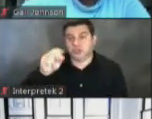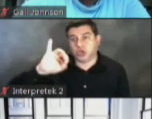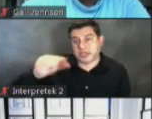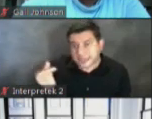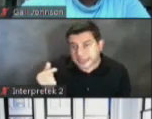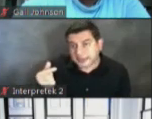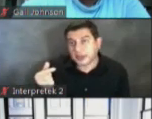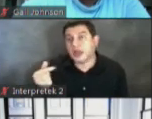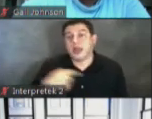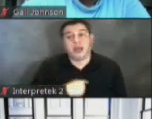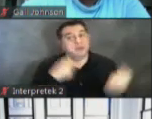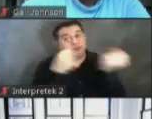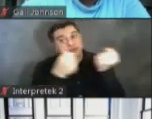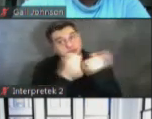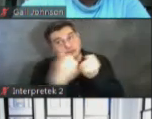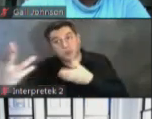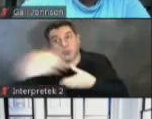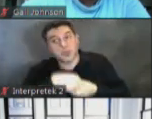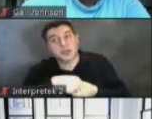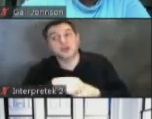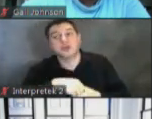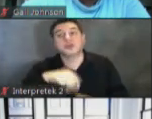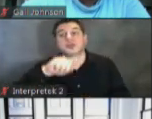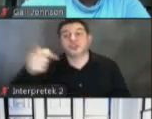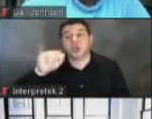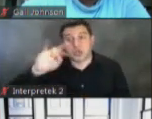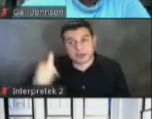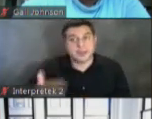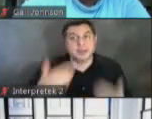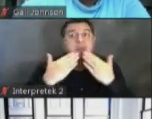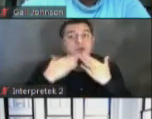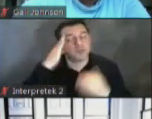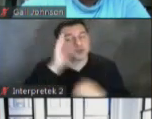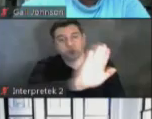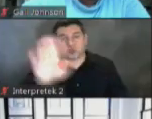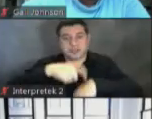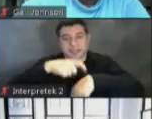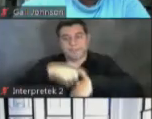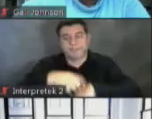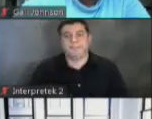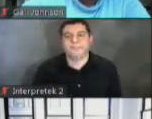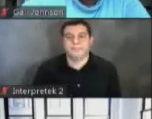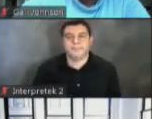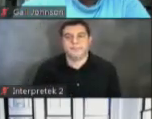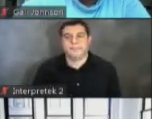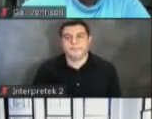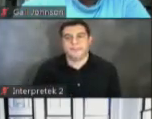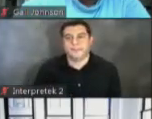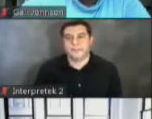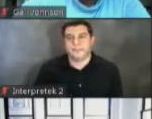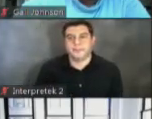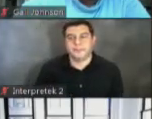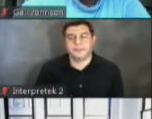zoning, and thank you for your time. Thank you, Josh. Mr. Mayor, Commission, that's the last of our callers. The floor is